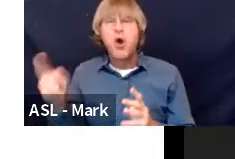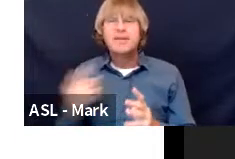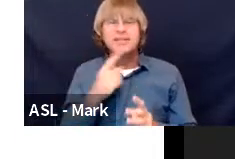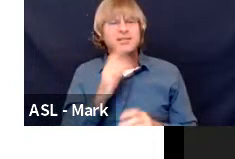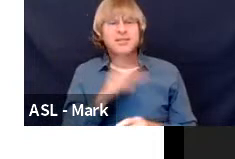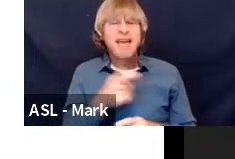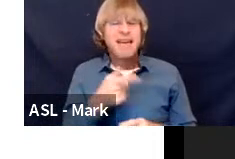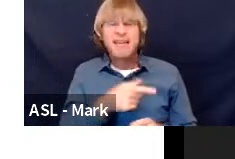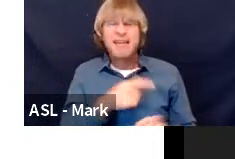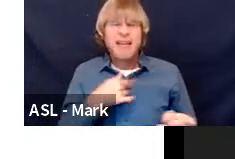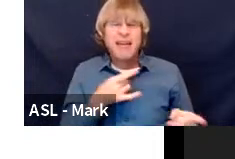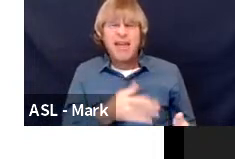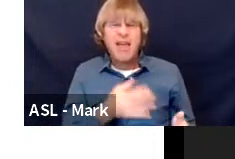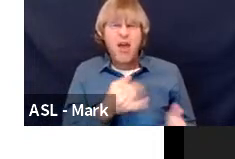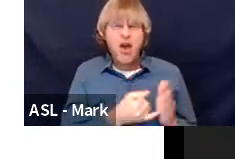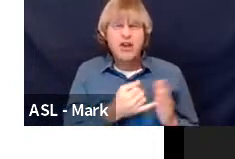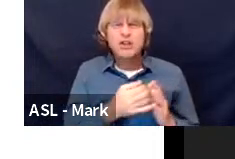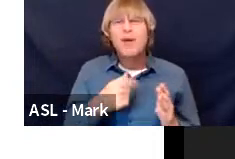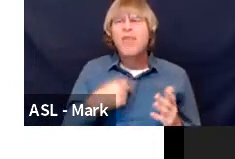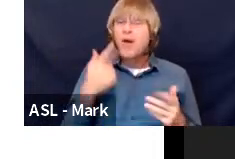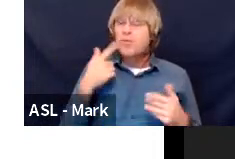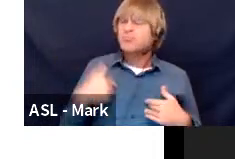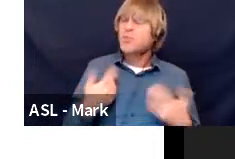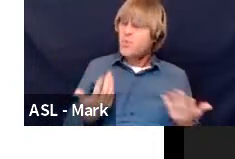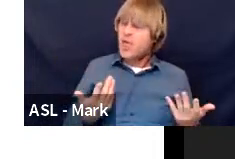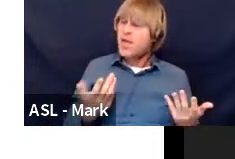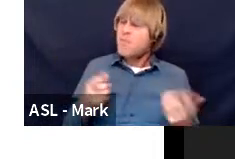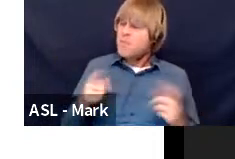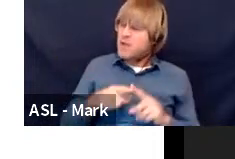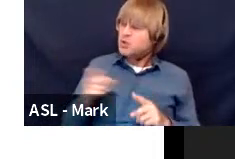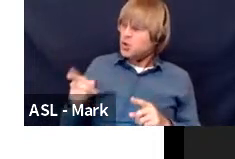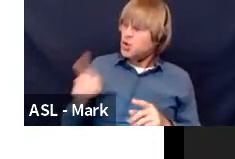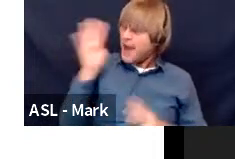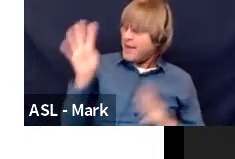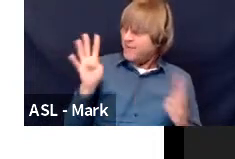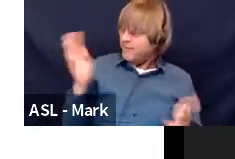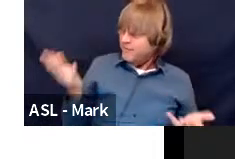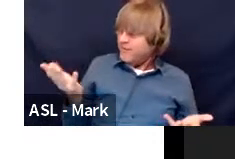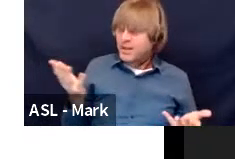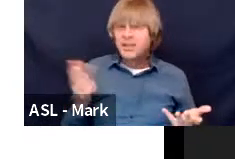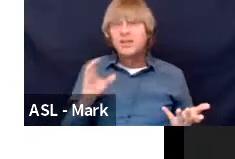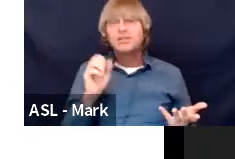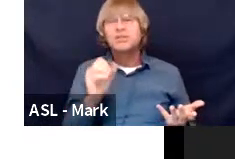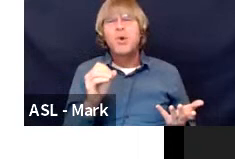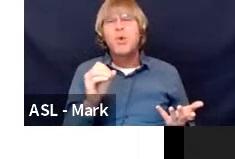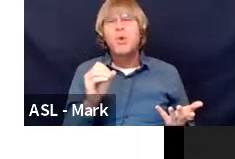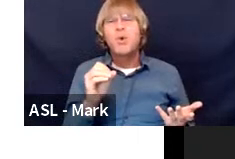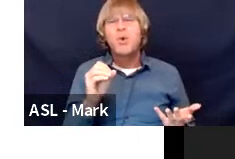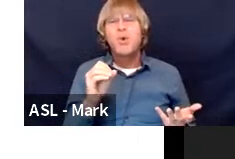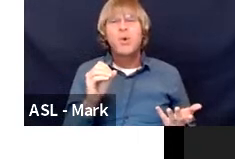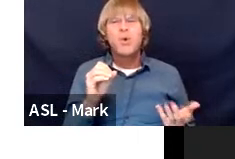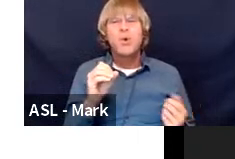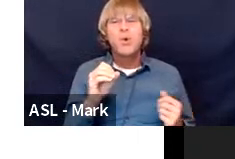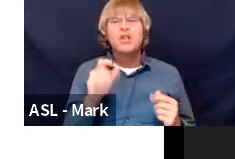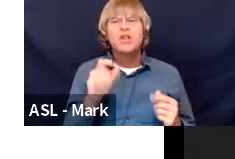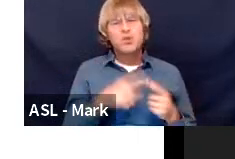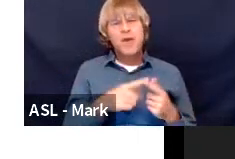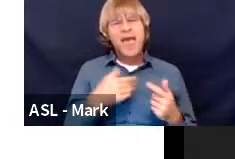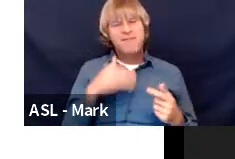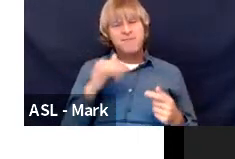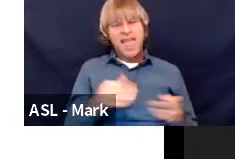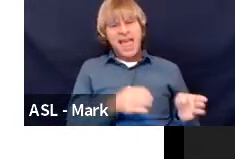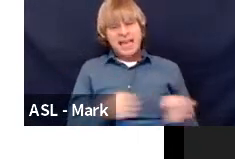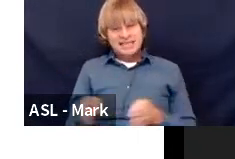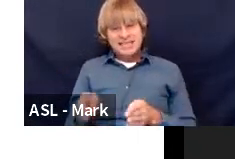that she hates art. And so I thought to myself, but you're very creative. So just having this